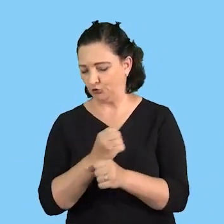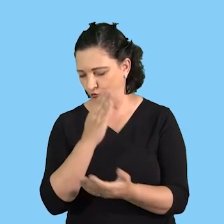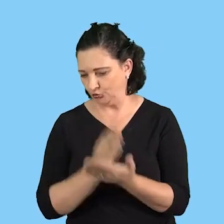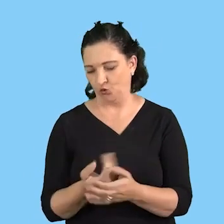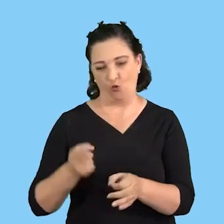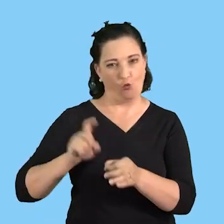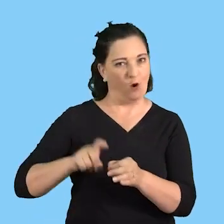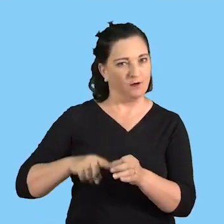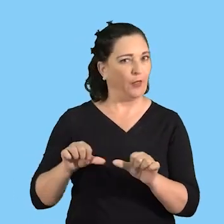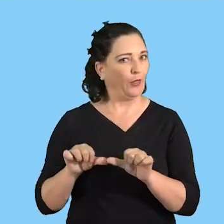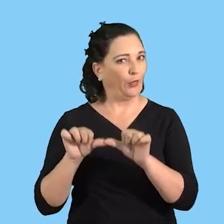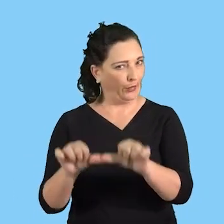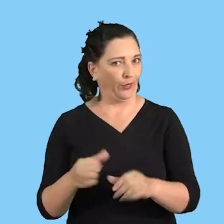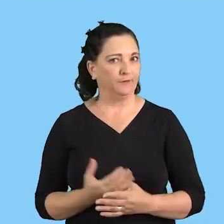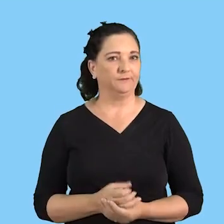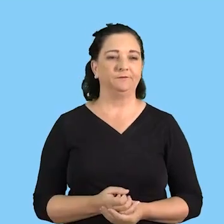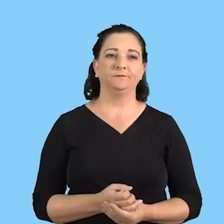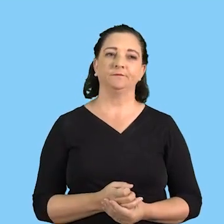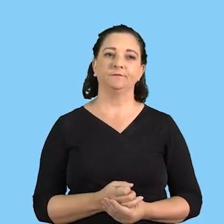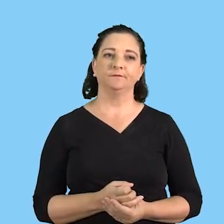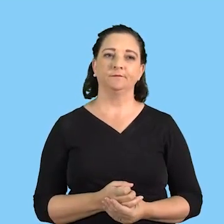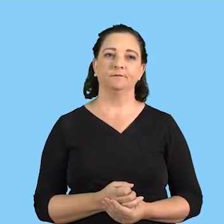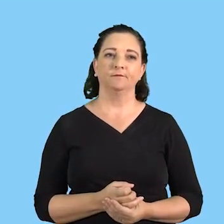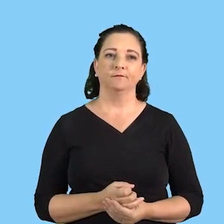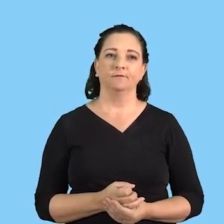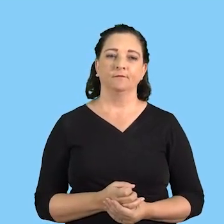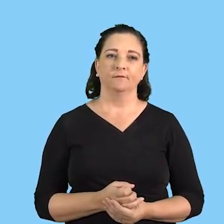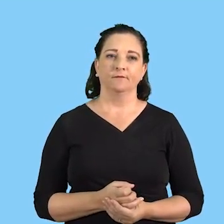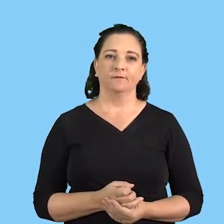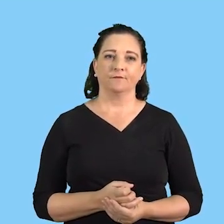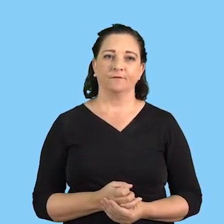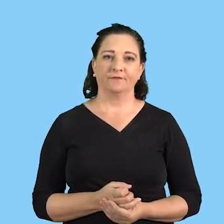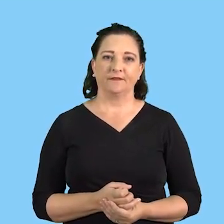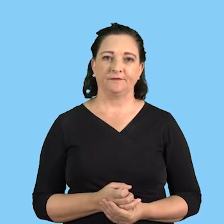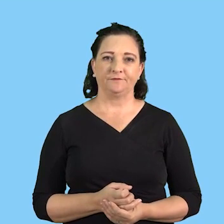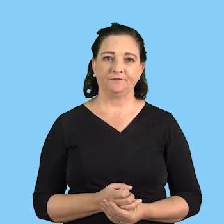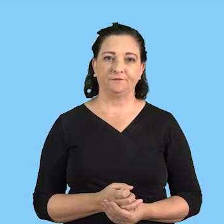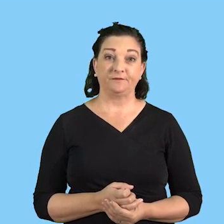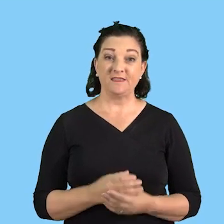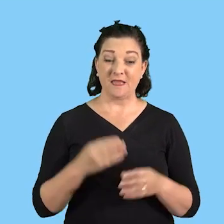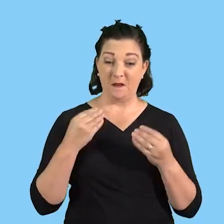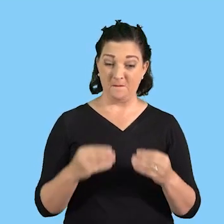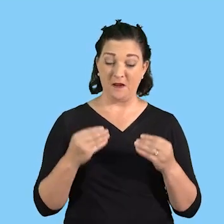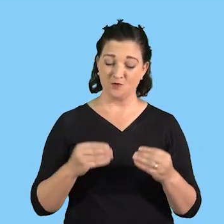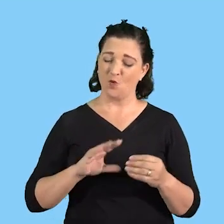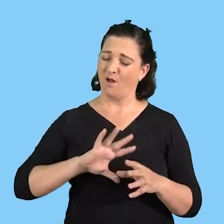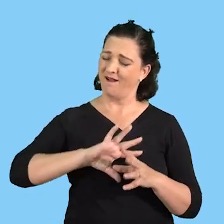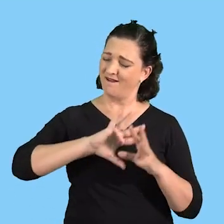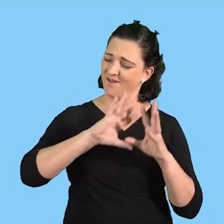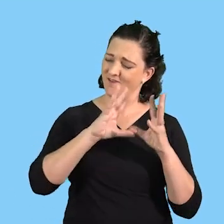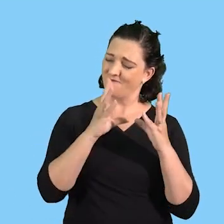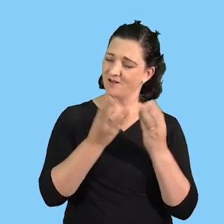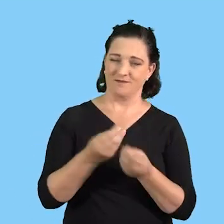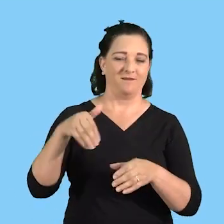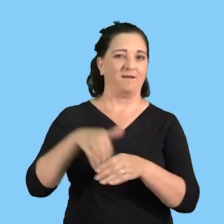maintained in the workplace. It involves every part of the business and quality